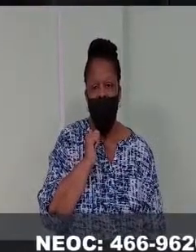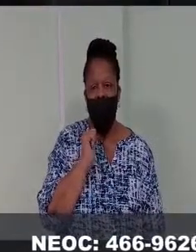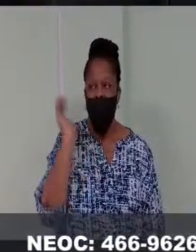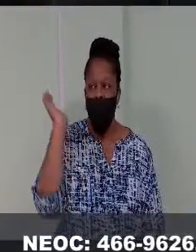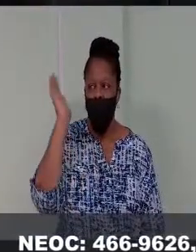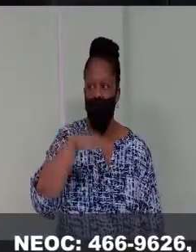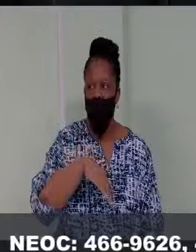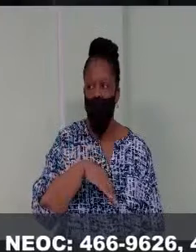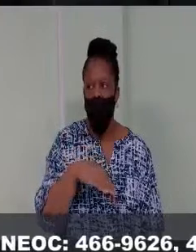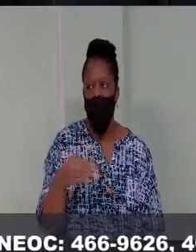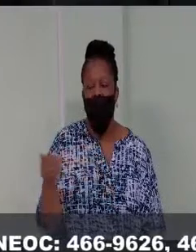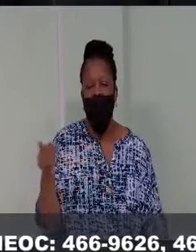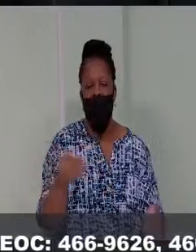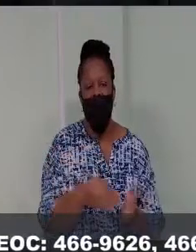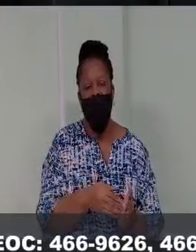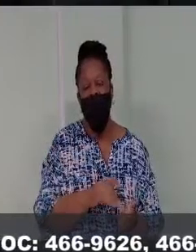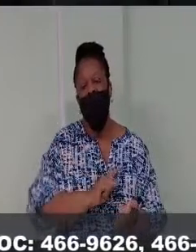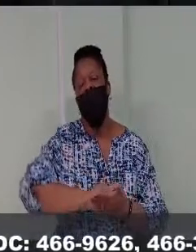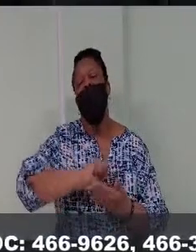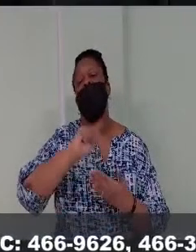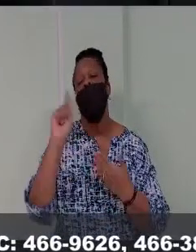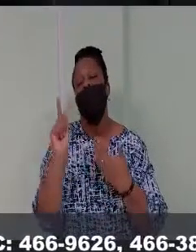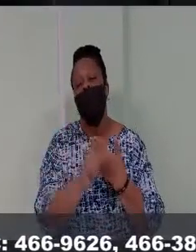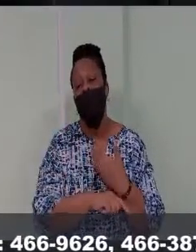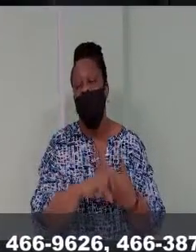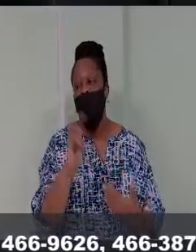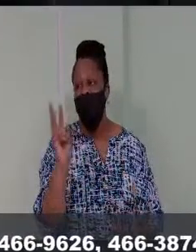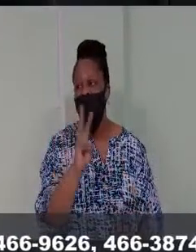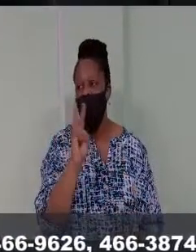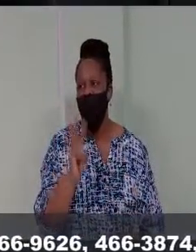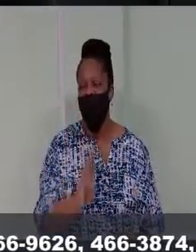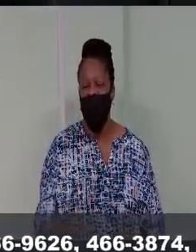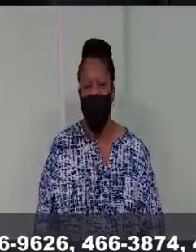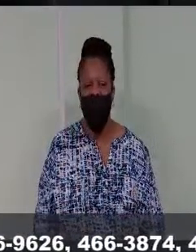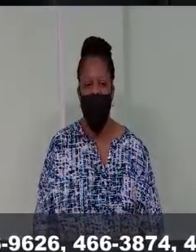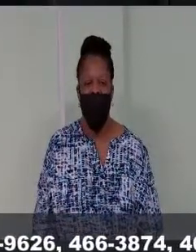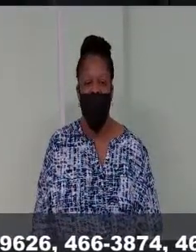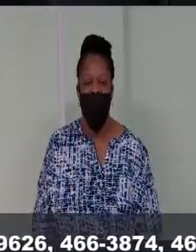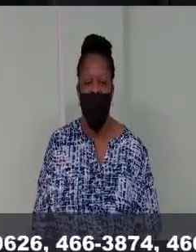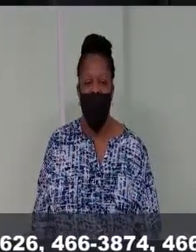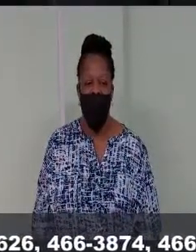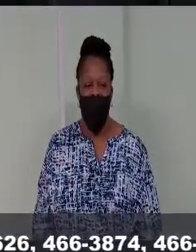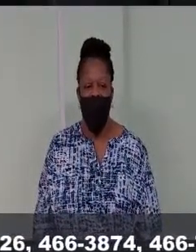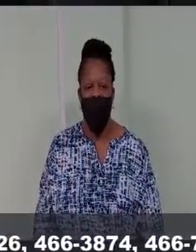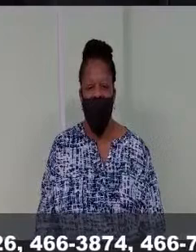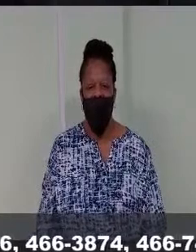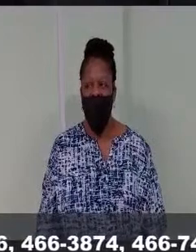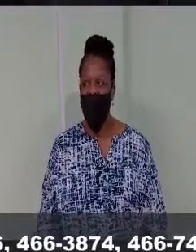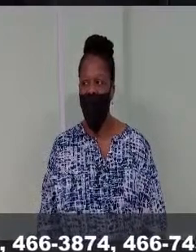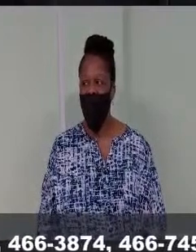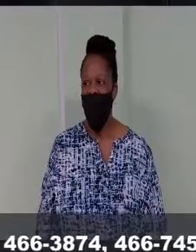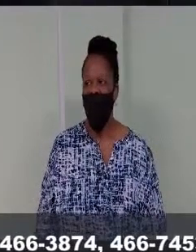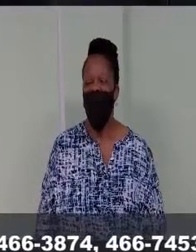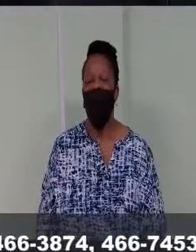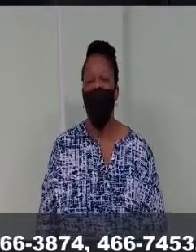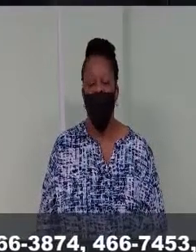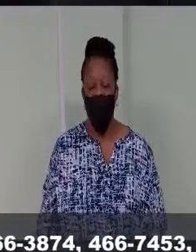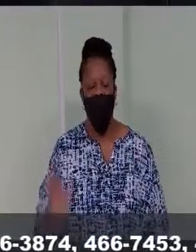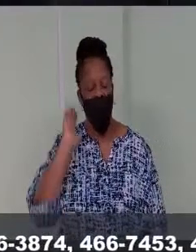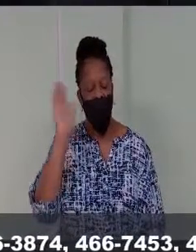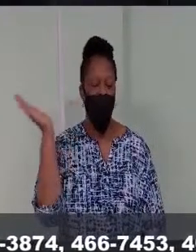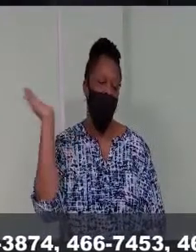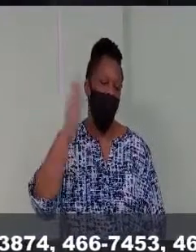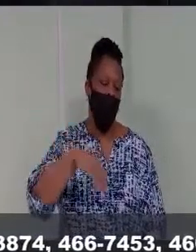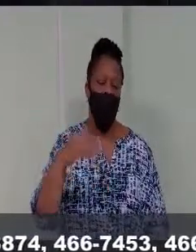to daily briefings. Let's hope we don't go back to those. And next week, we will be